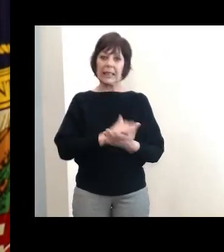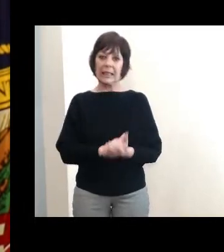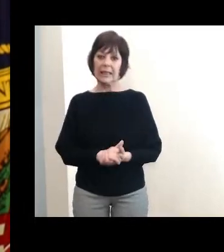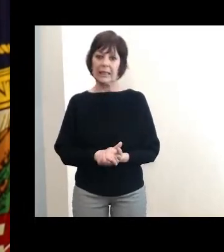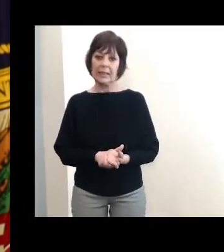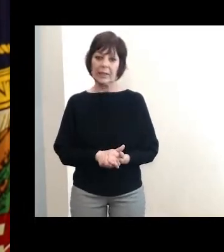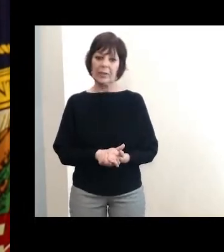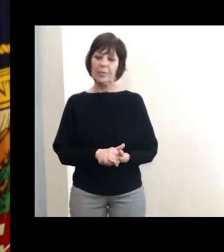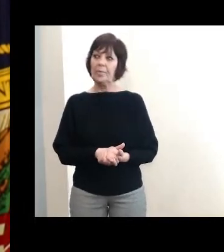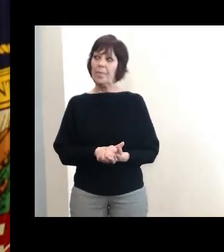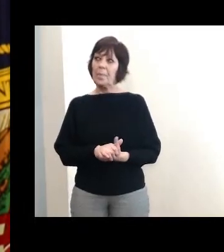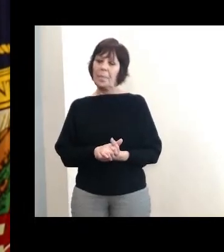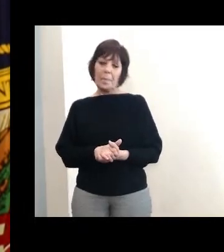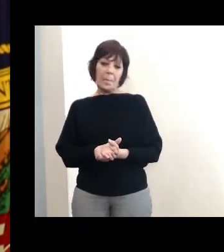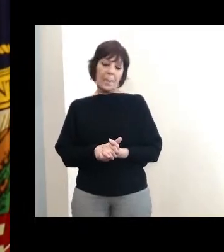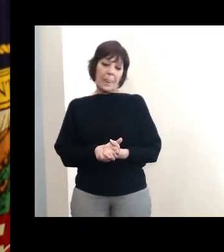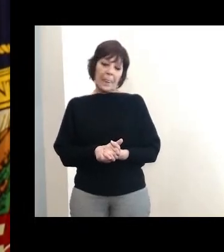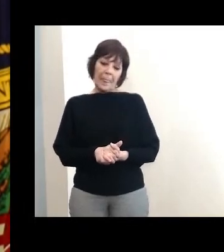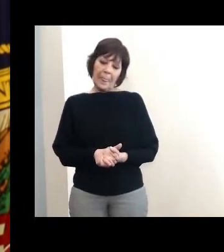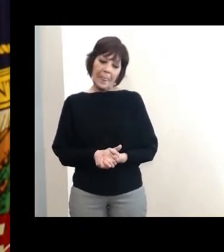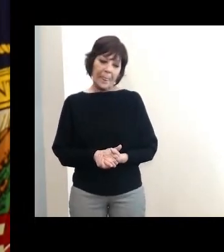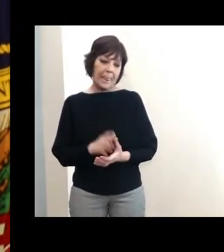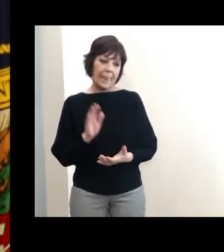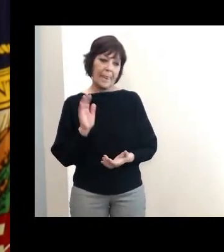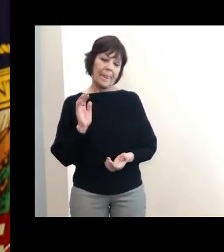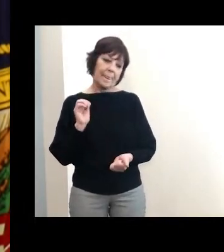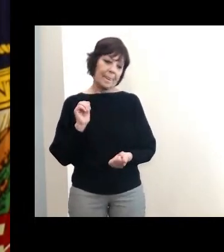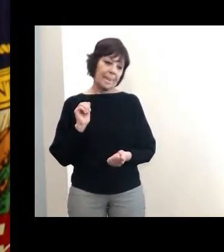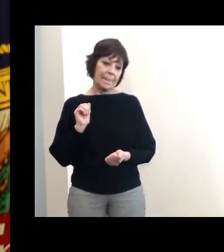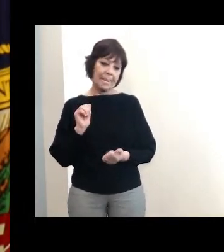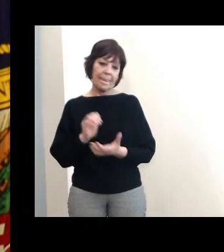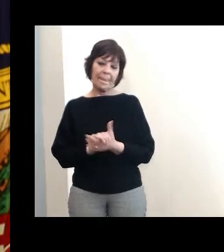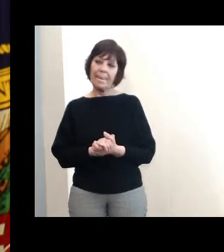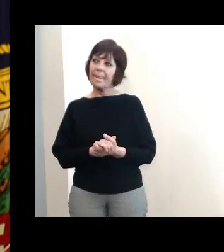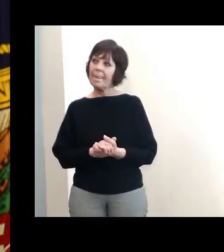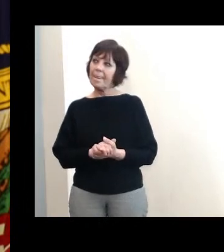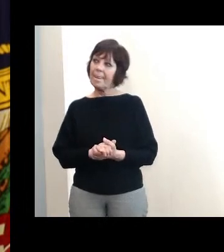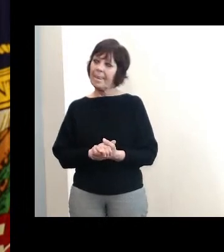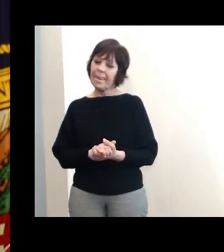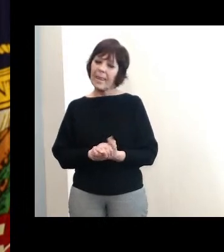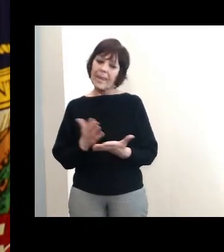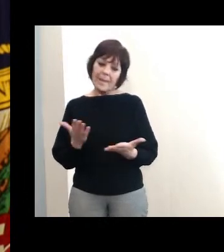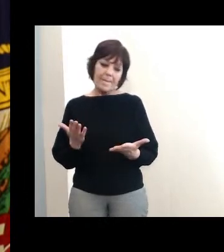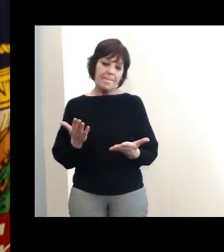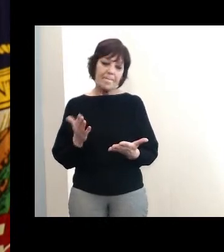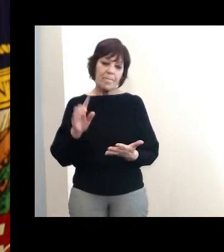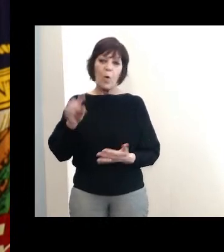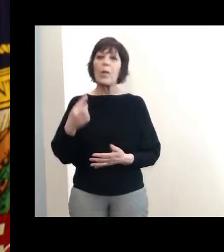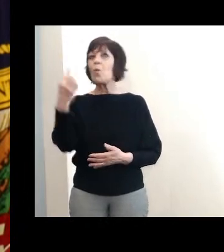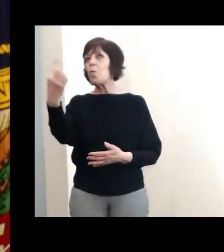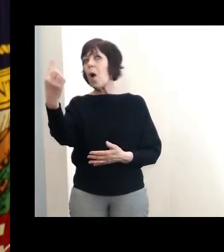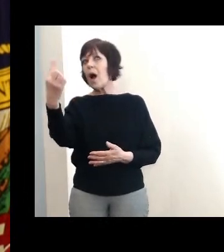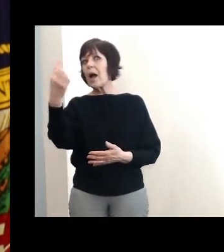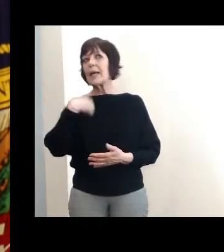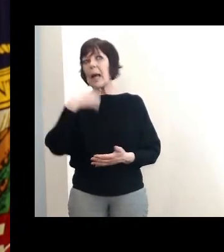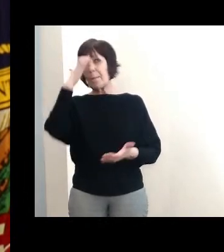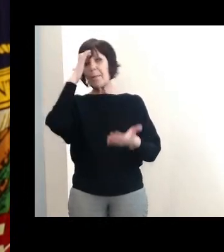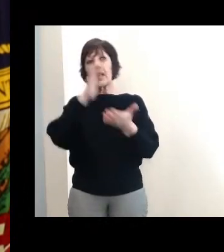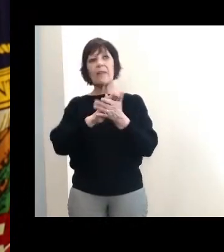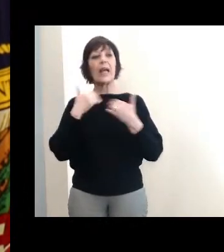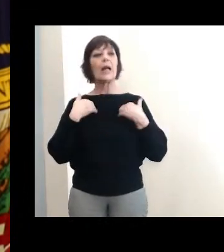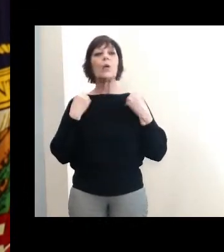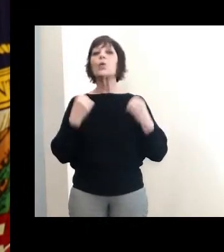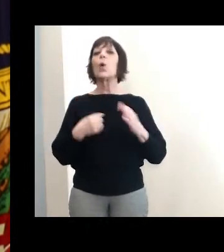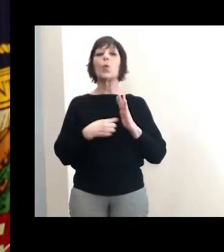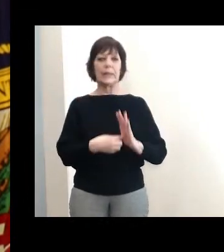they've self-identified as being positive since they've come back. Only one of them, I believe, was asymptomatic. The rest of them